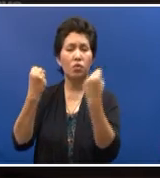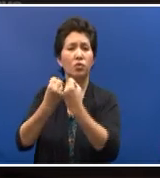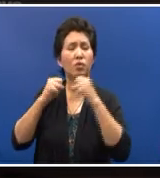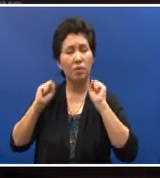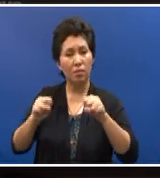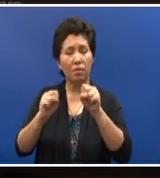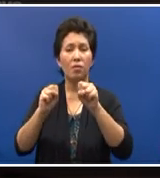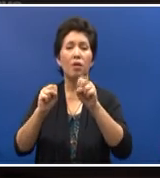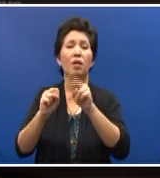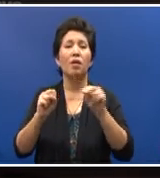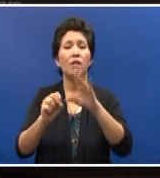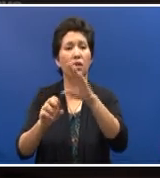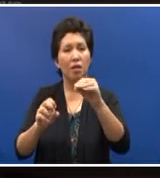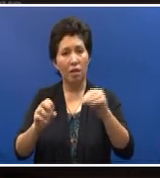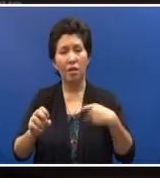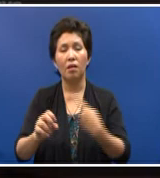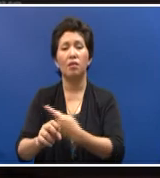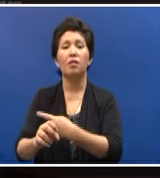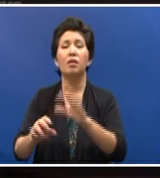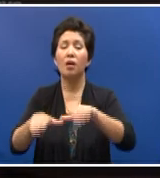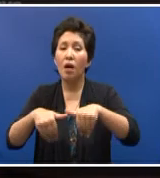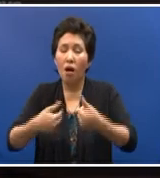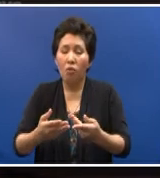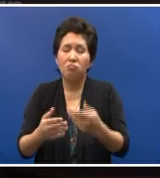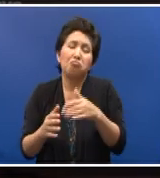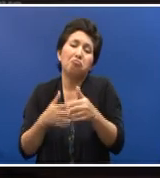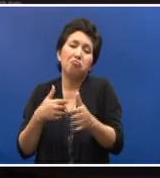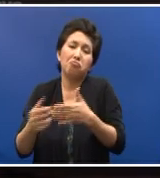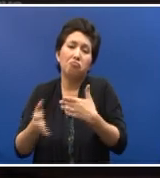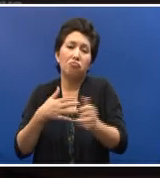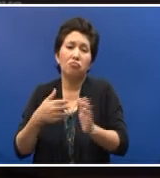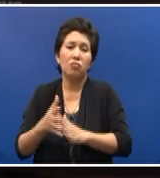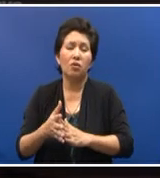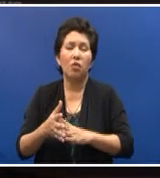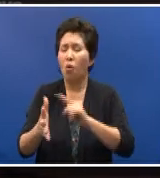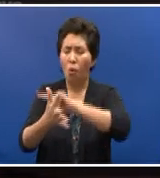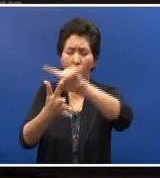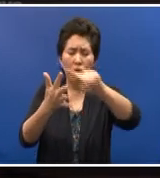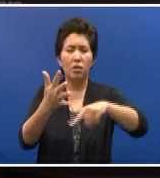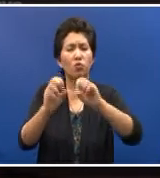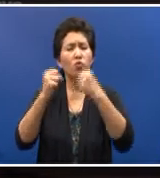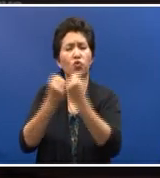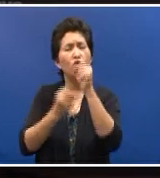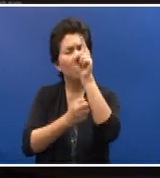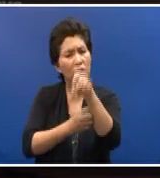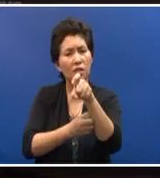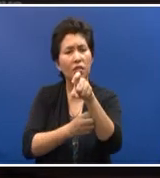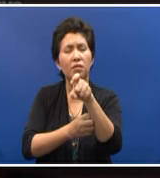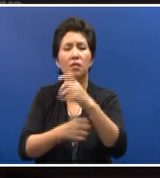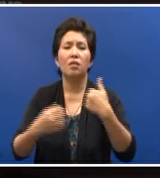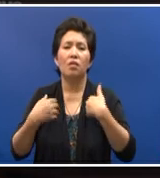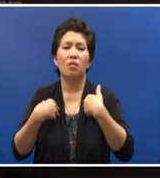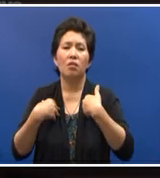or to propagate the species. However, of all these social needs, the most important on the scale